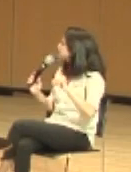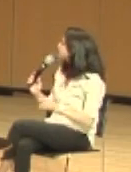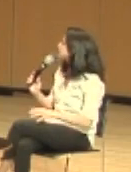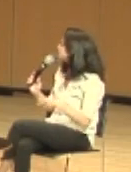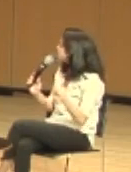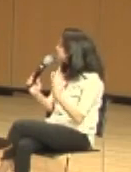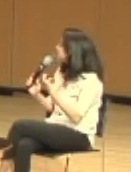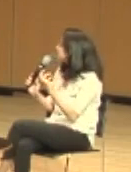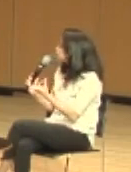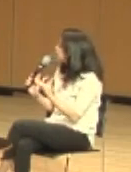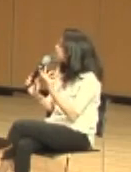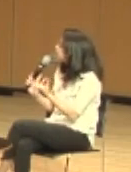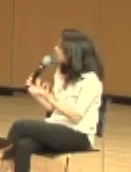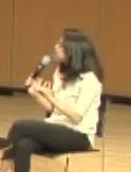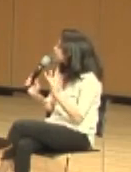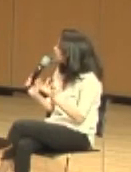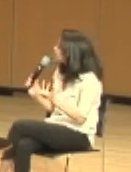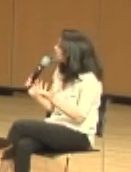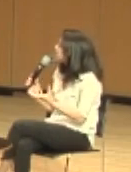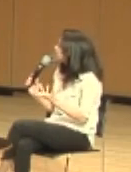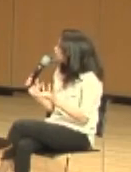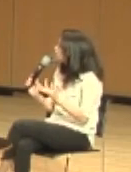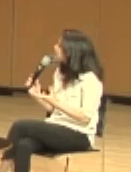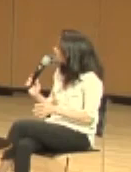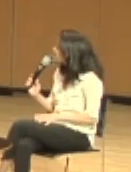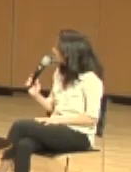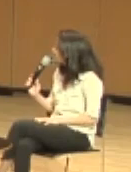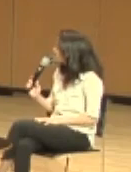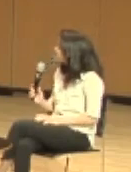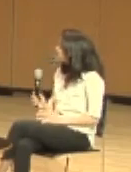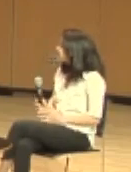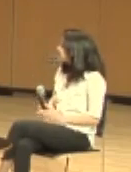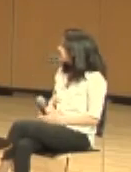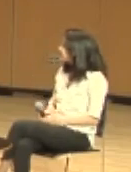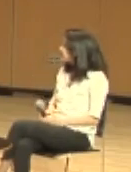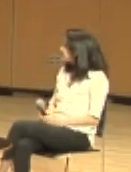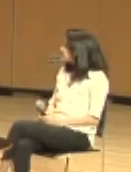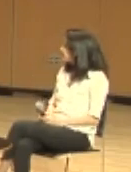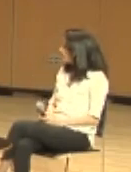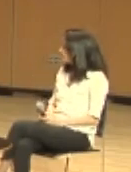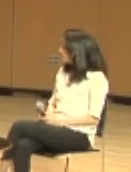what is the difference between the things that get addressed in the novels and the things that get addressed in the